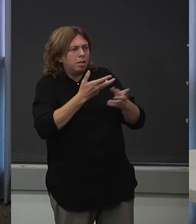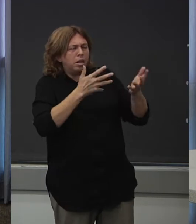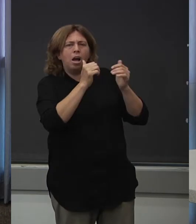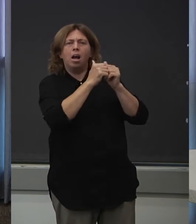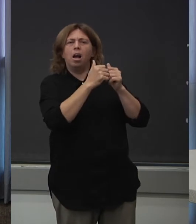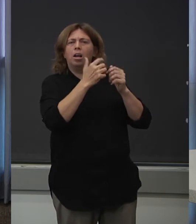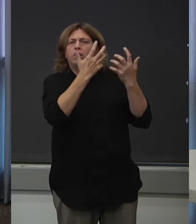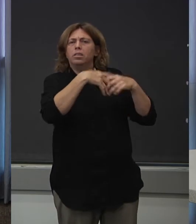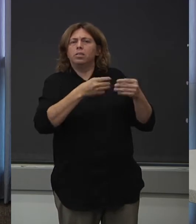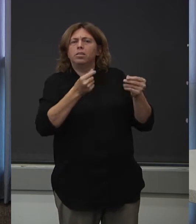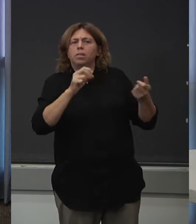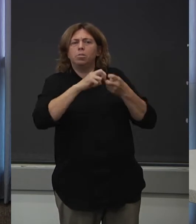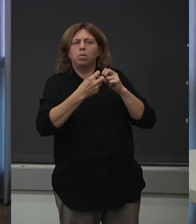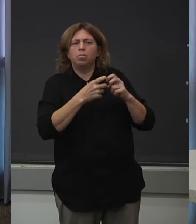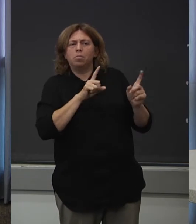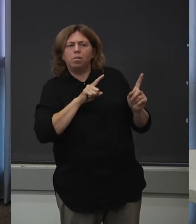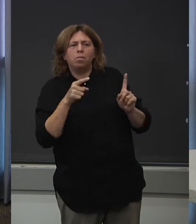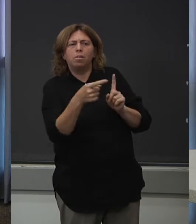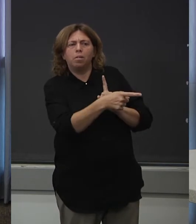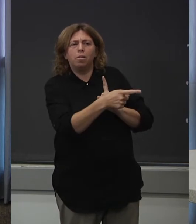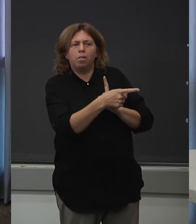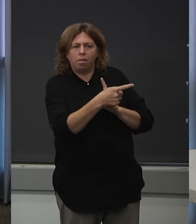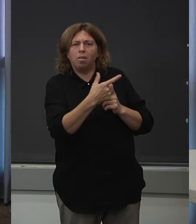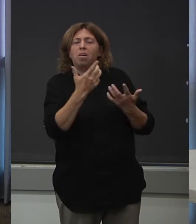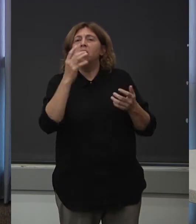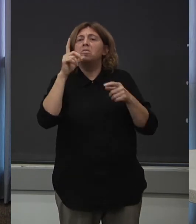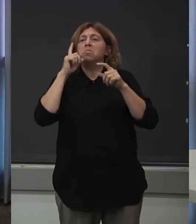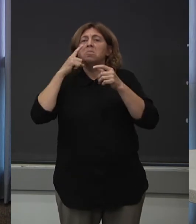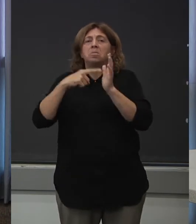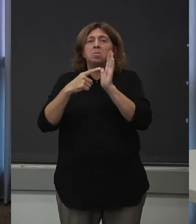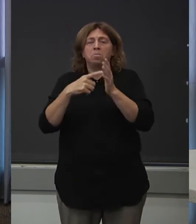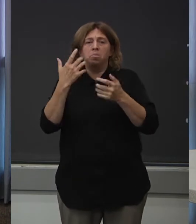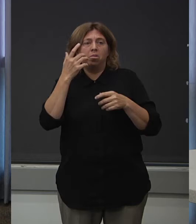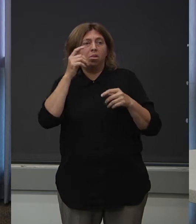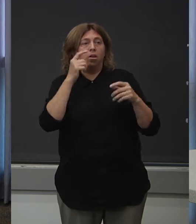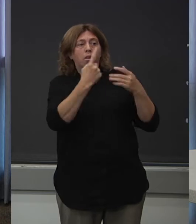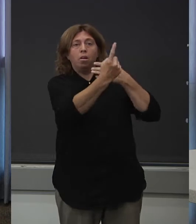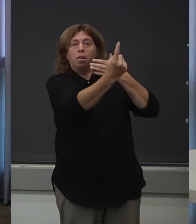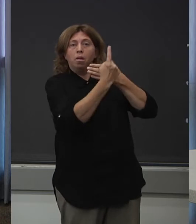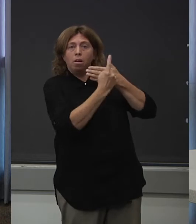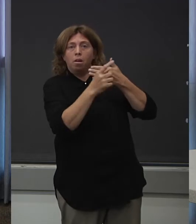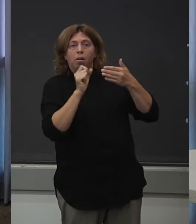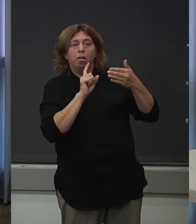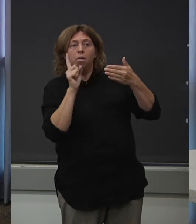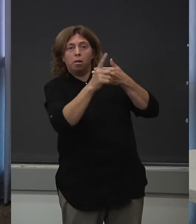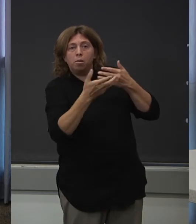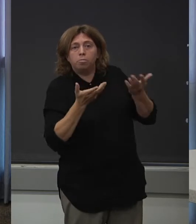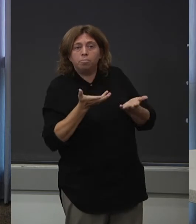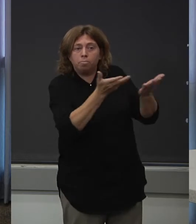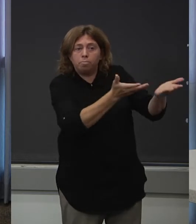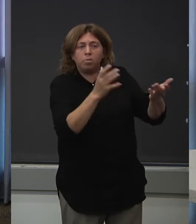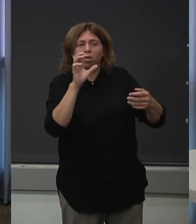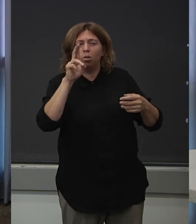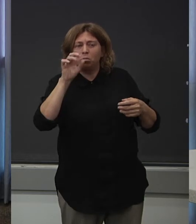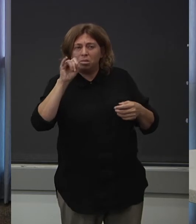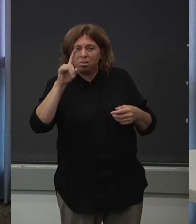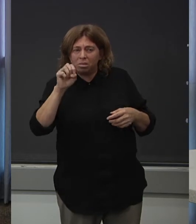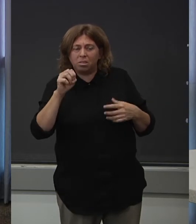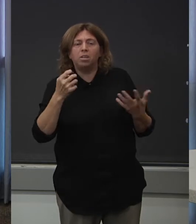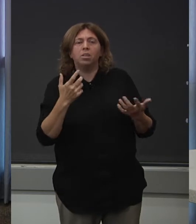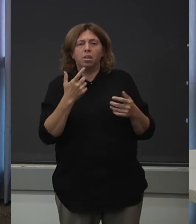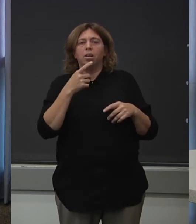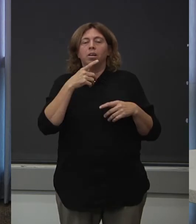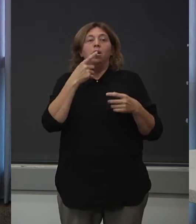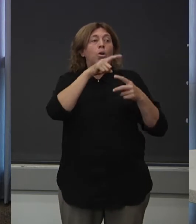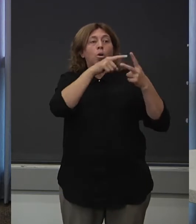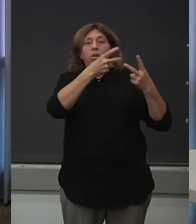curbside delivery or providing them a face shield that for many people resolves the problem. But what you can't